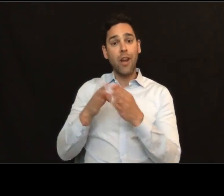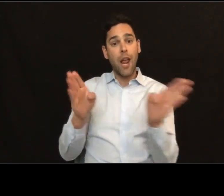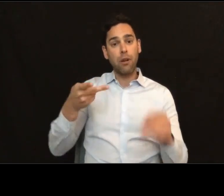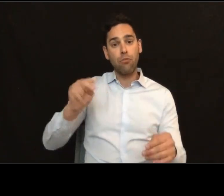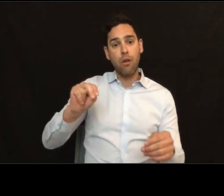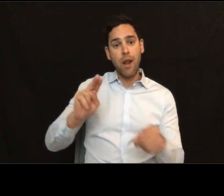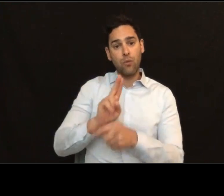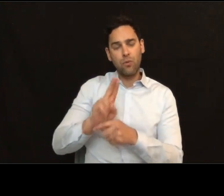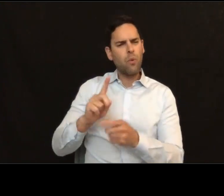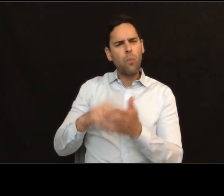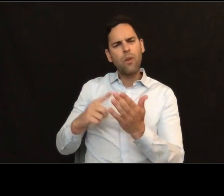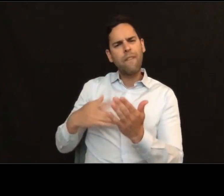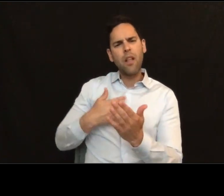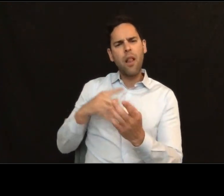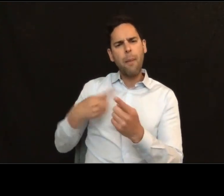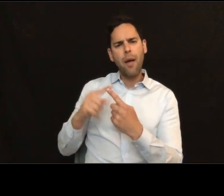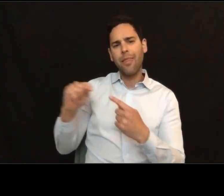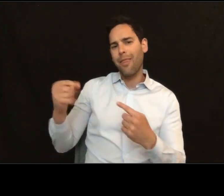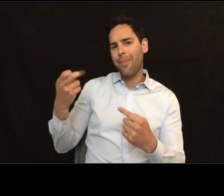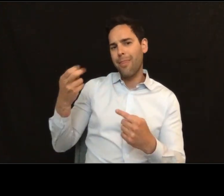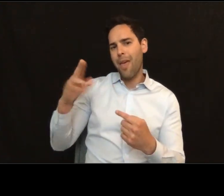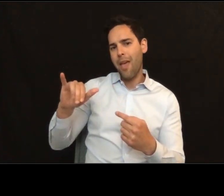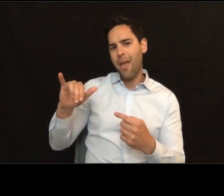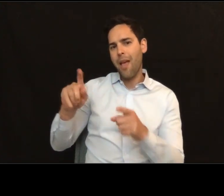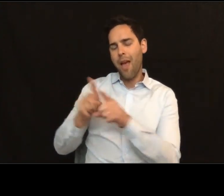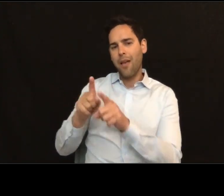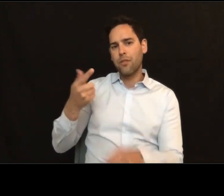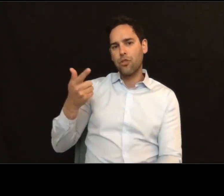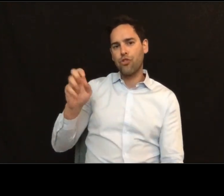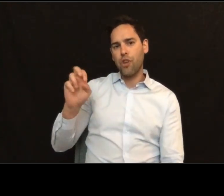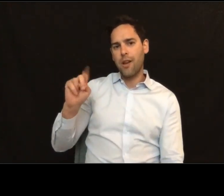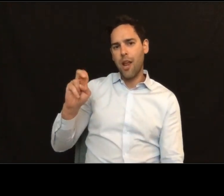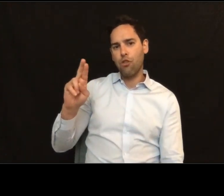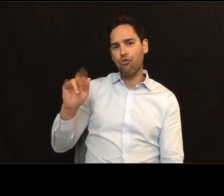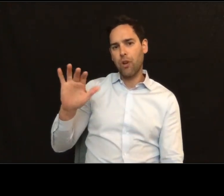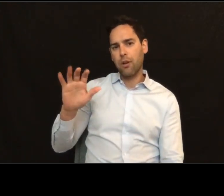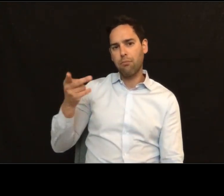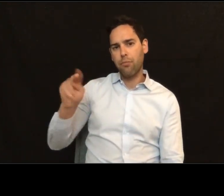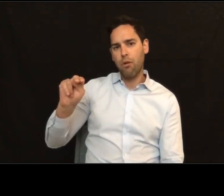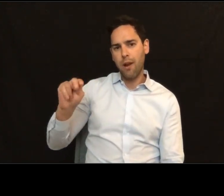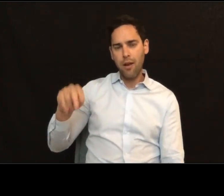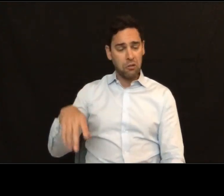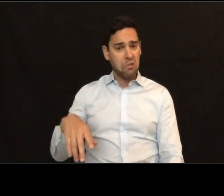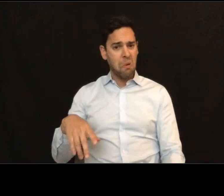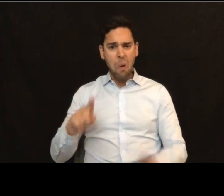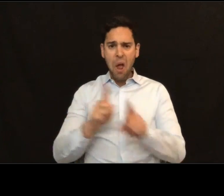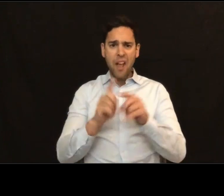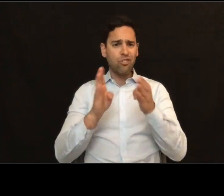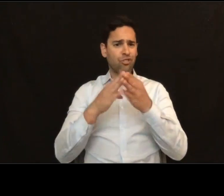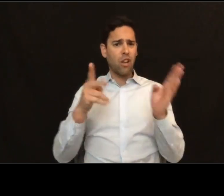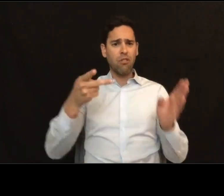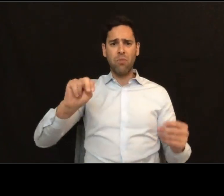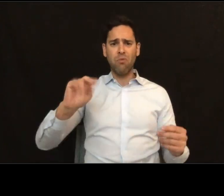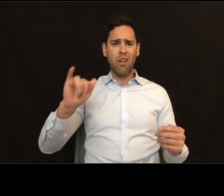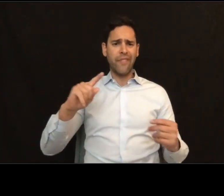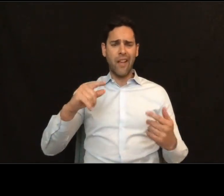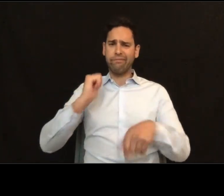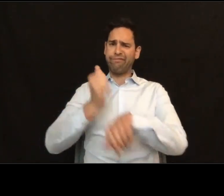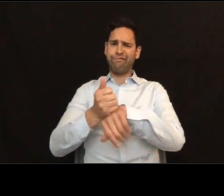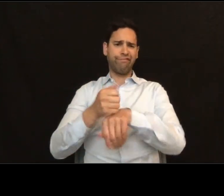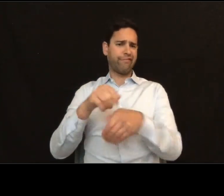pronoun, that is well established in the English language. I think that sometimes people end up getting